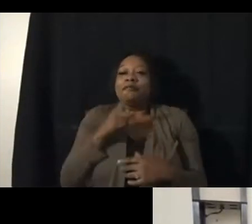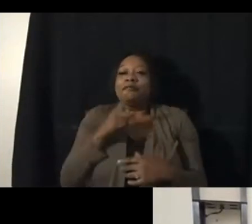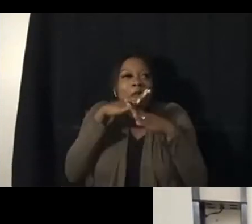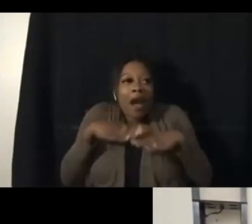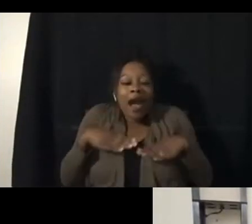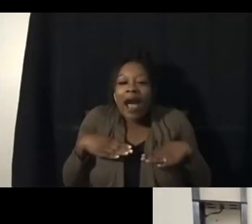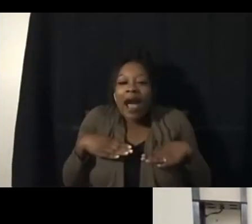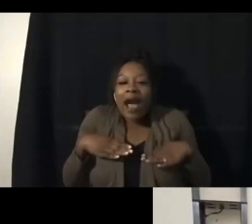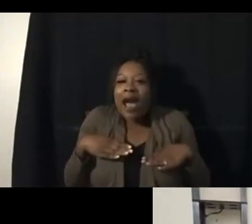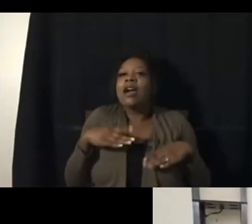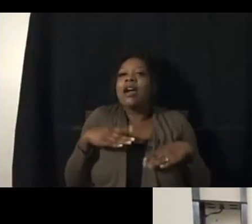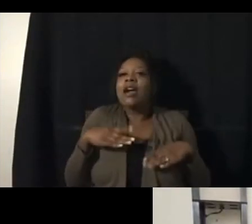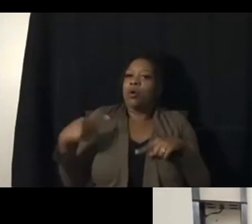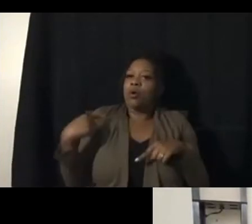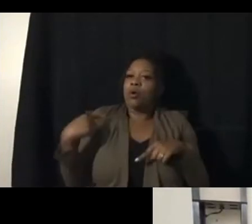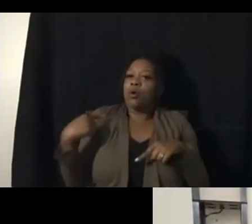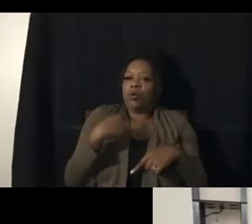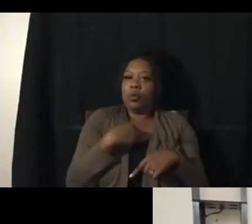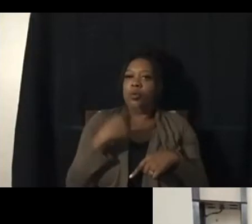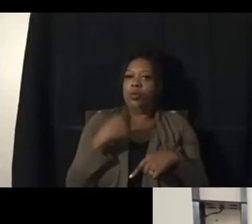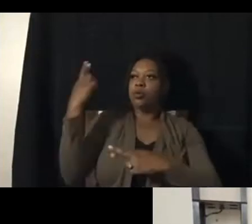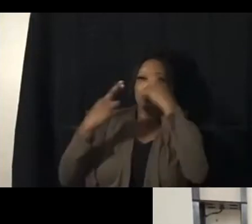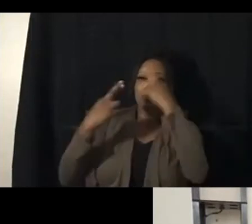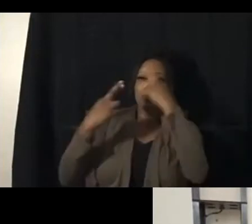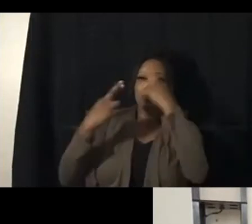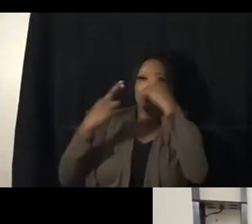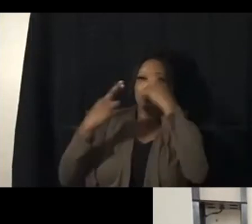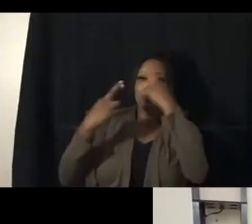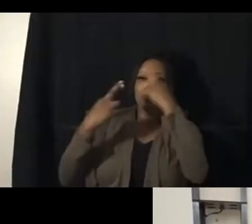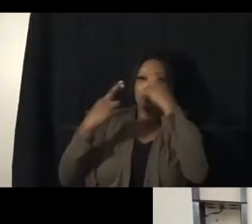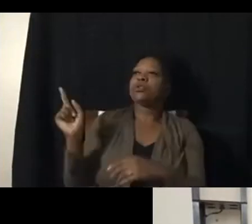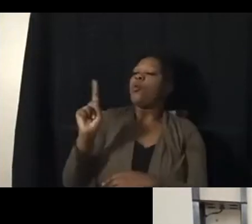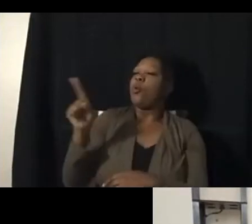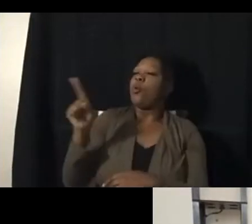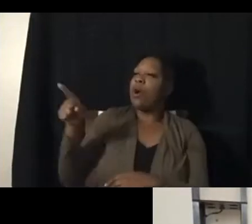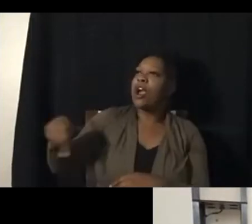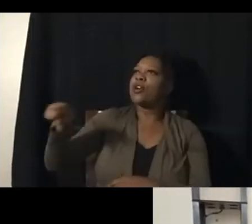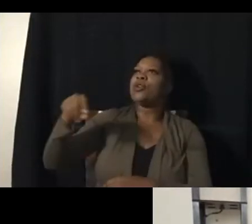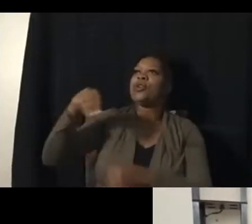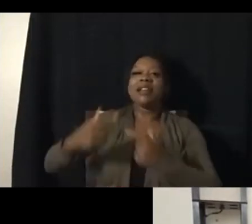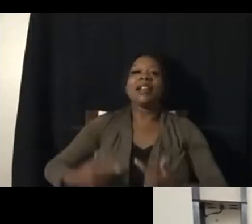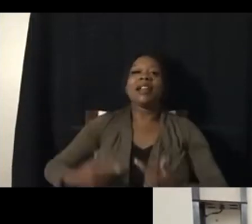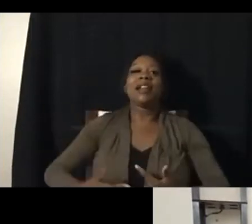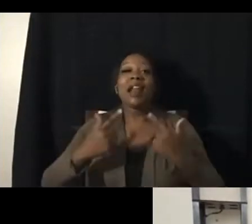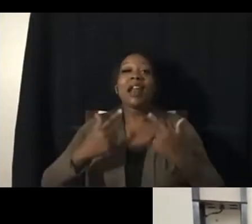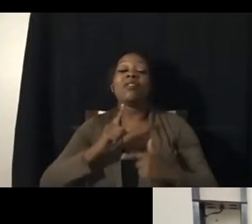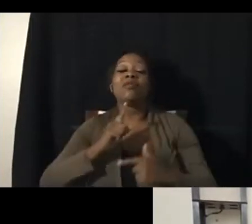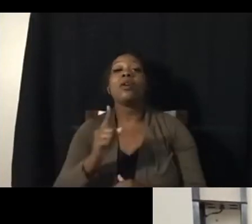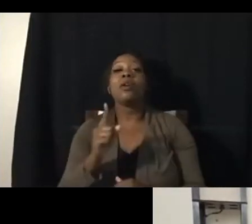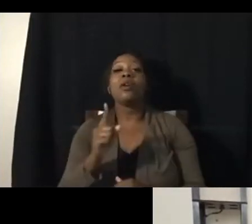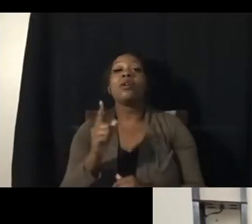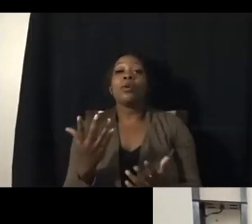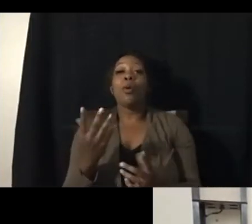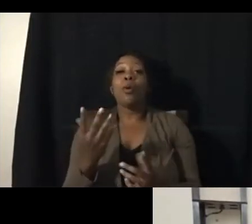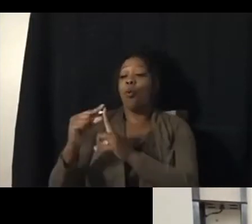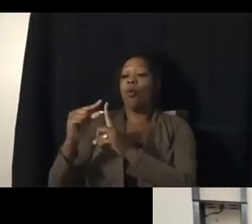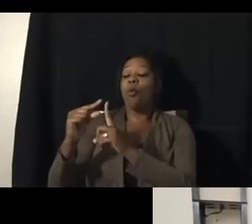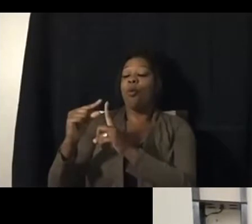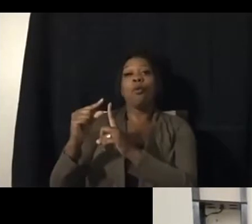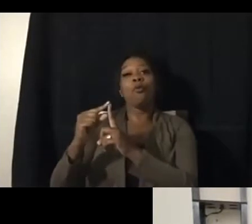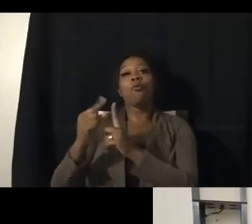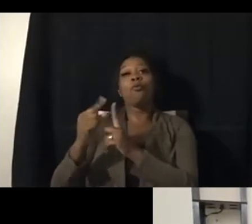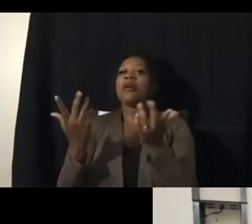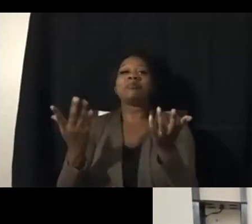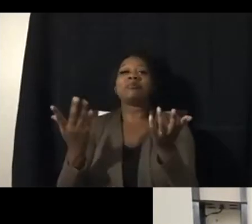of get to realize the scope of where they're at. And so awards can be really random and irrelevant